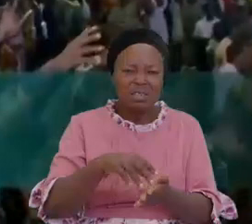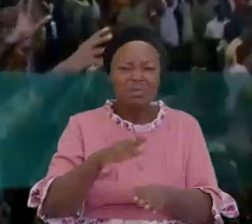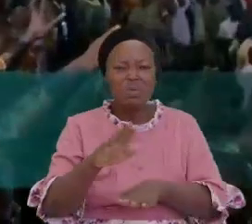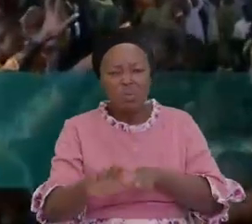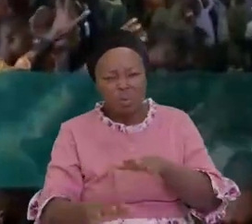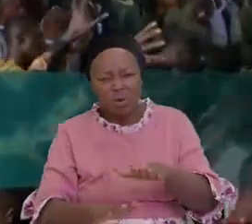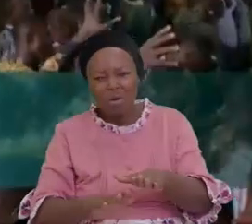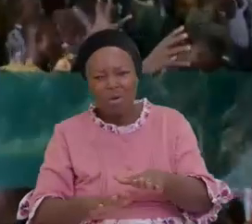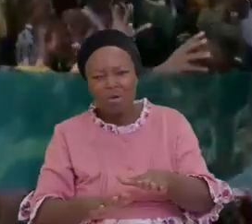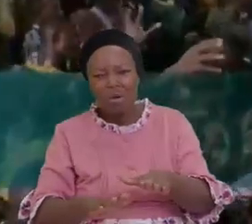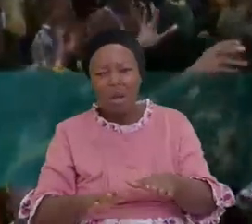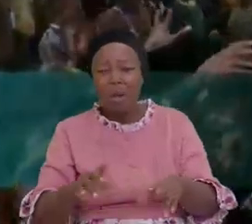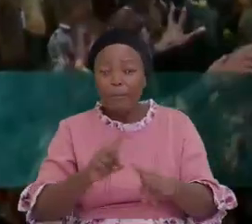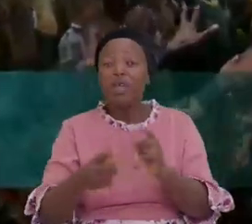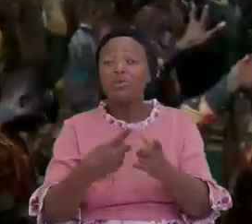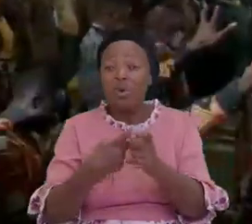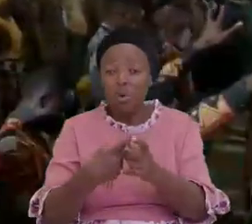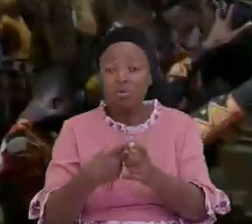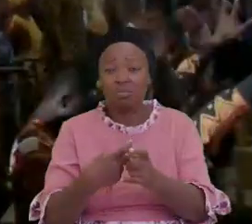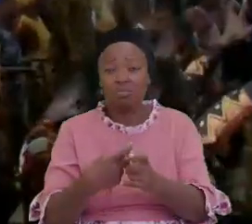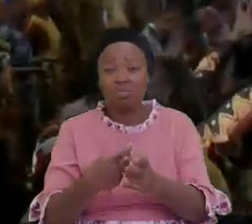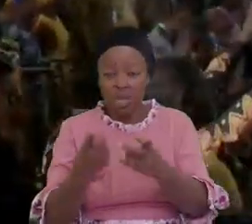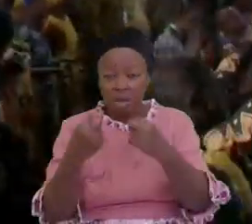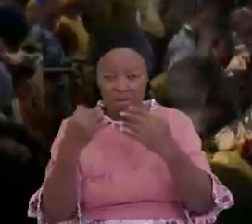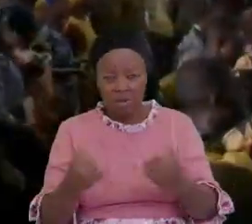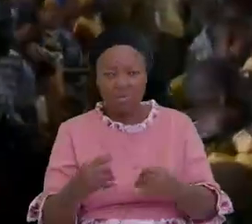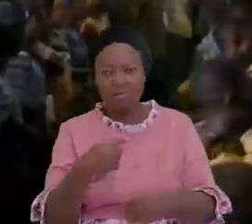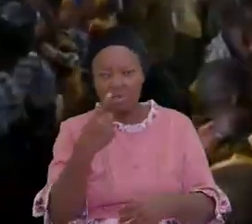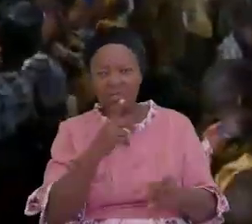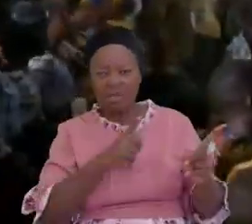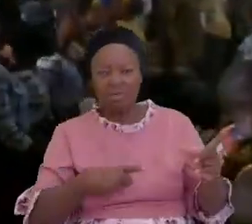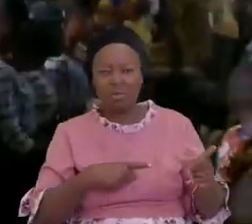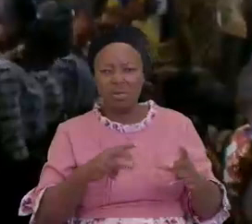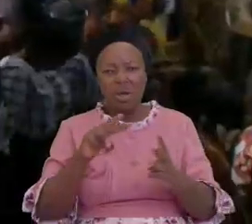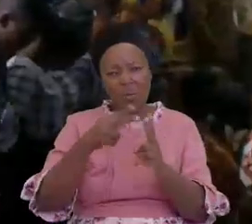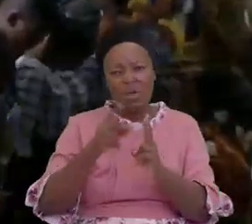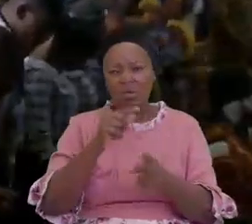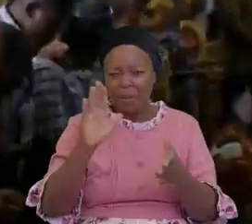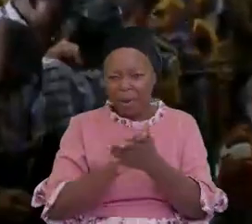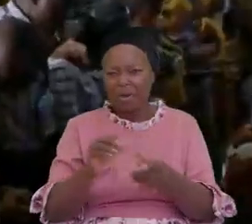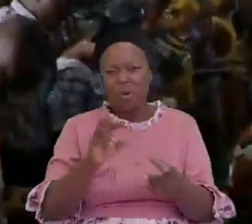Come now. Tell the Lord. Whether you are married or you are not married.